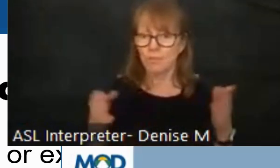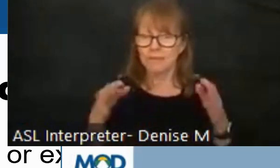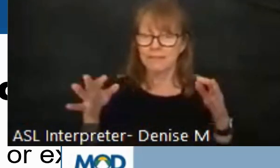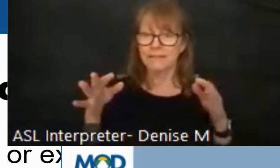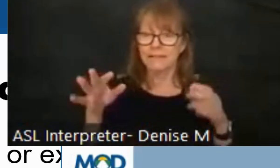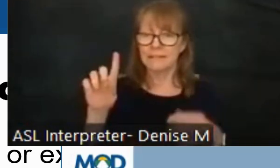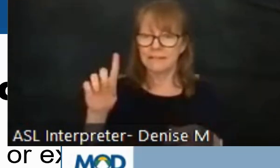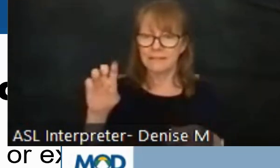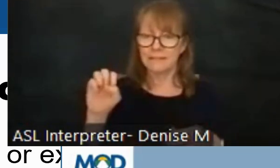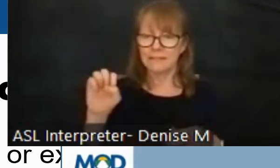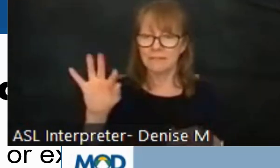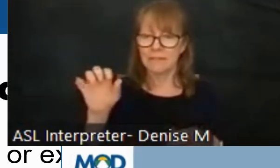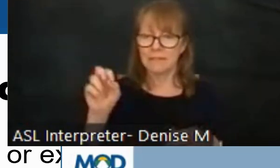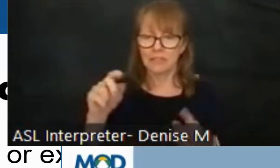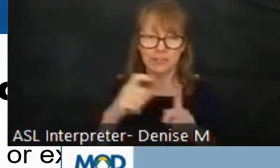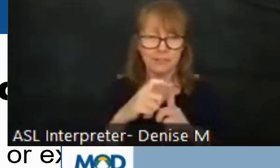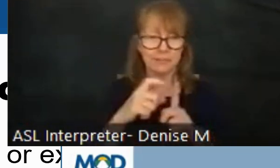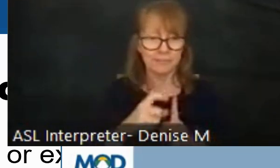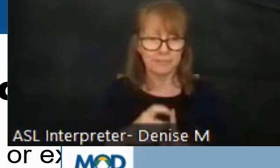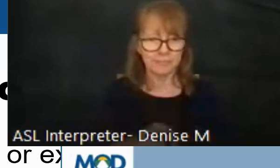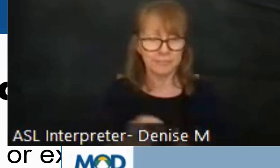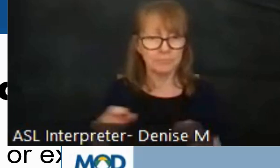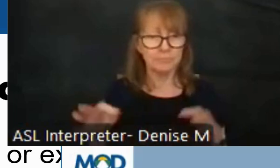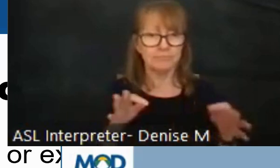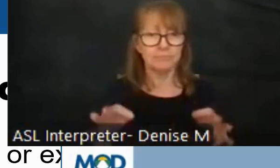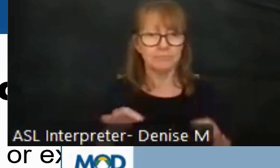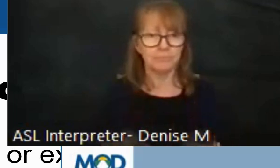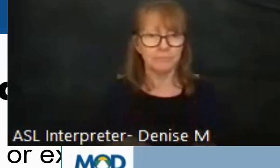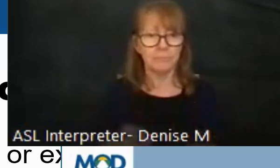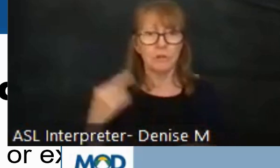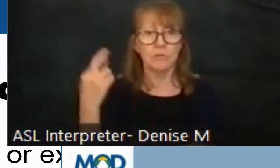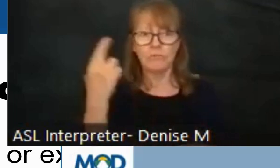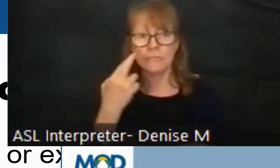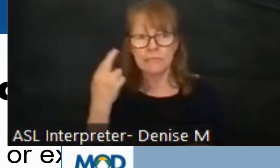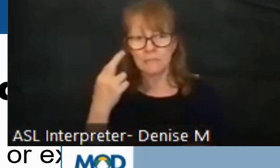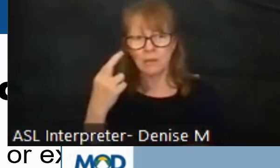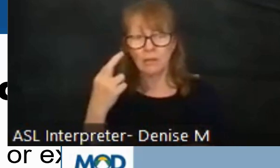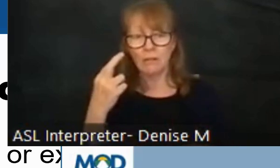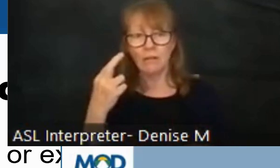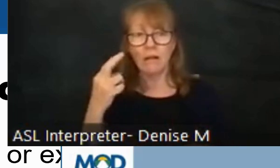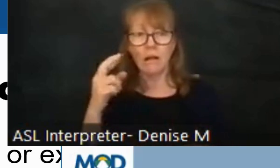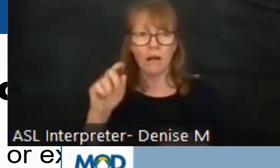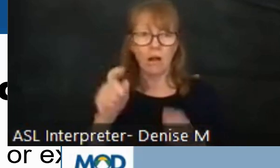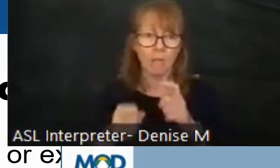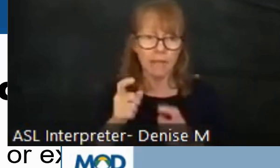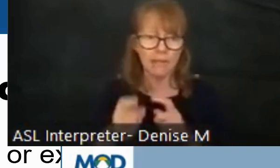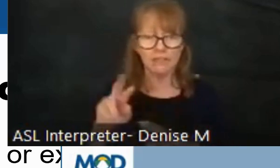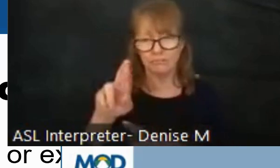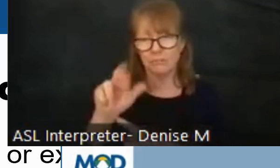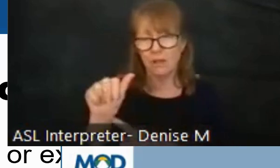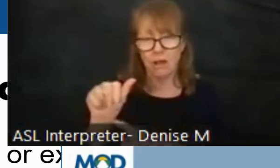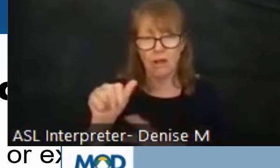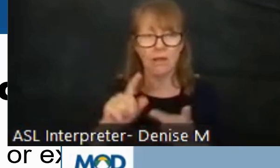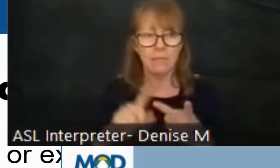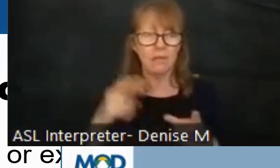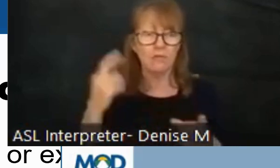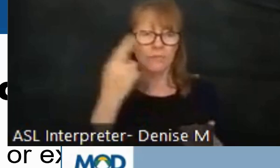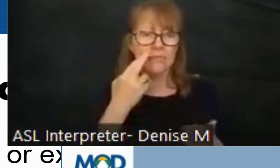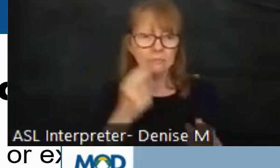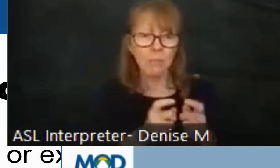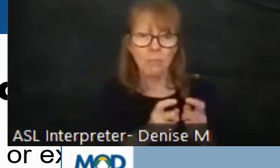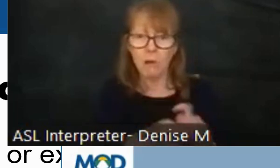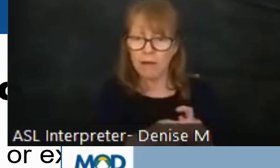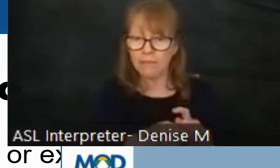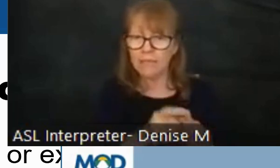reasonable modification are often used interchangeably. They're really similar concepts in that they're both something that